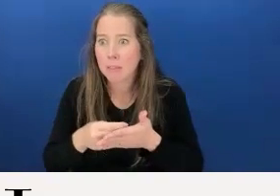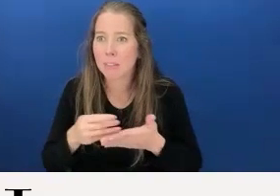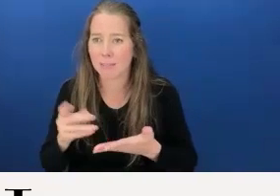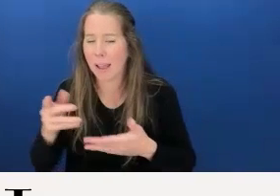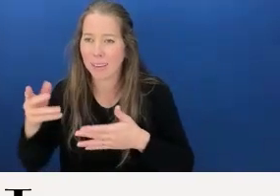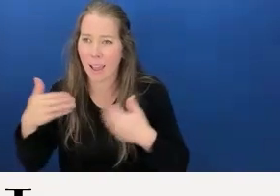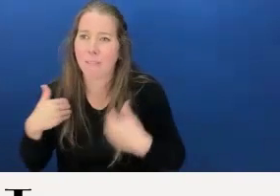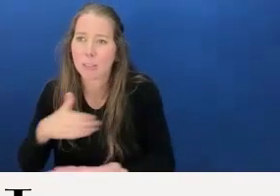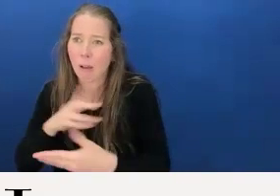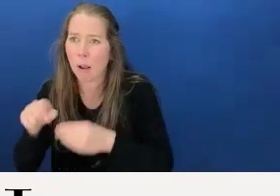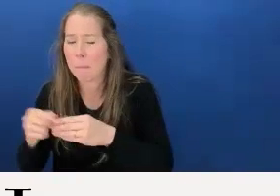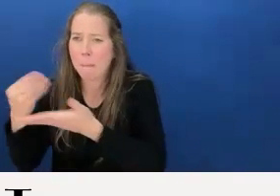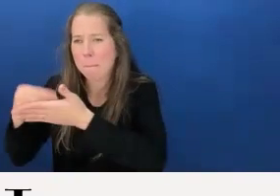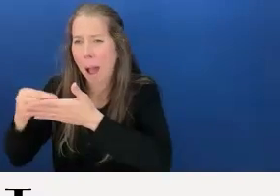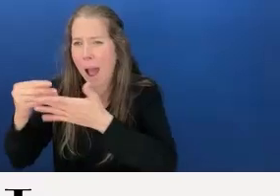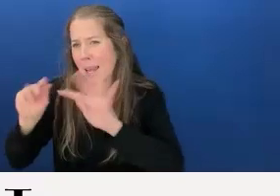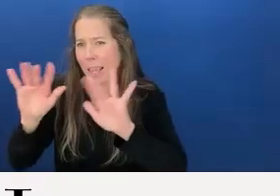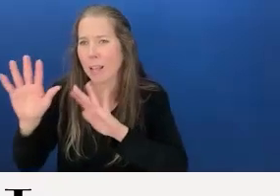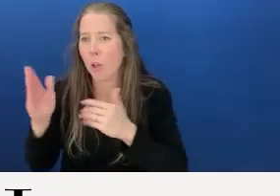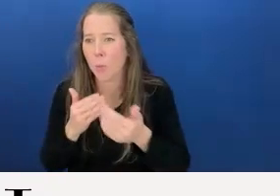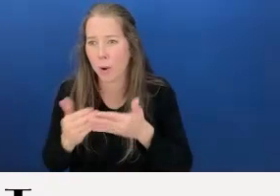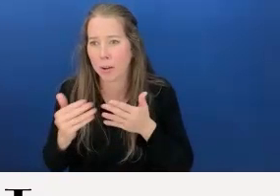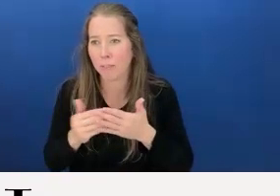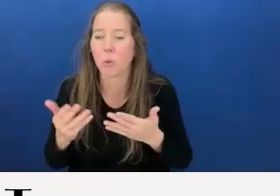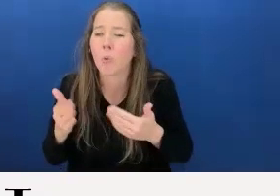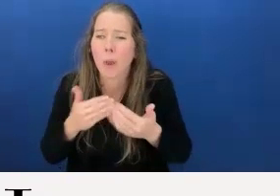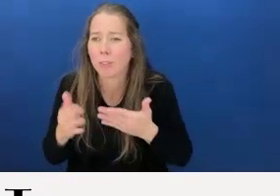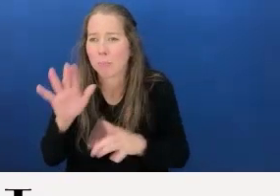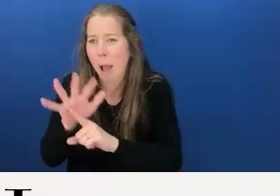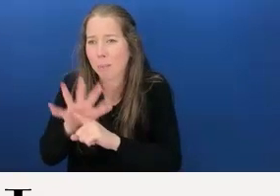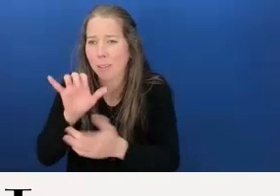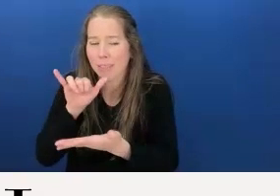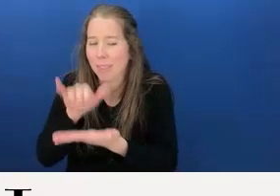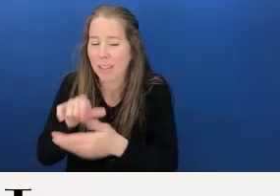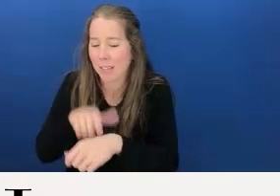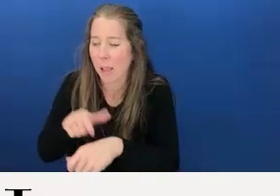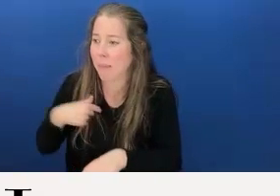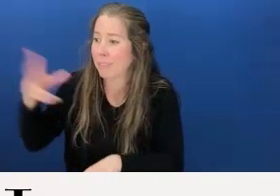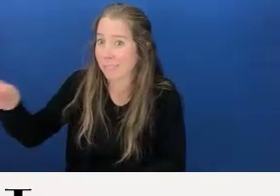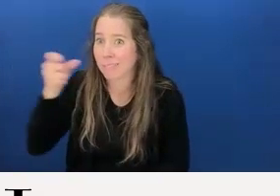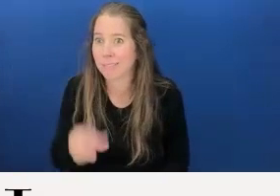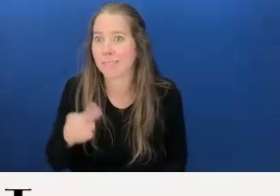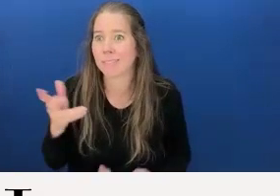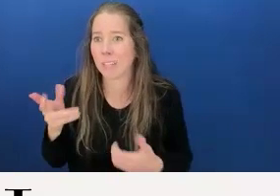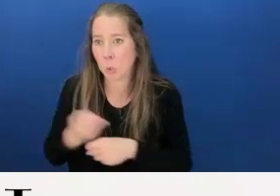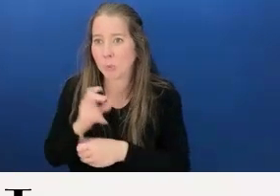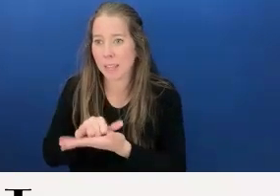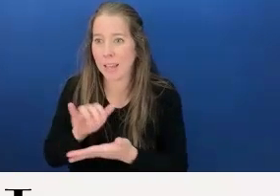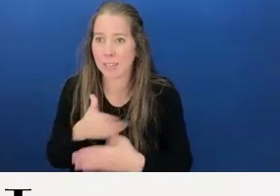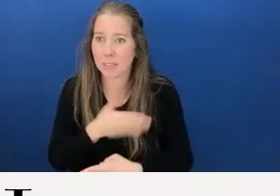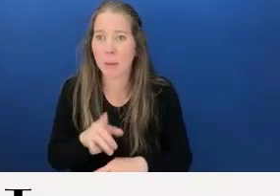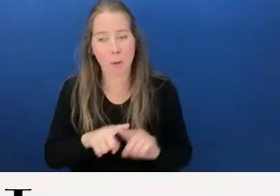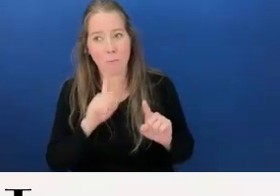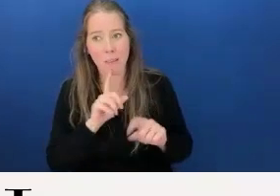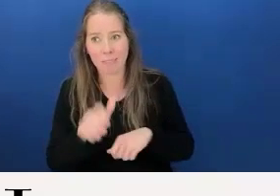or I would pull from the students what was popular that day. So it was really fun, but it really just set the tone for the